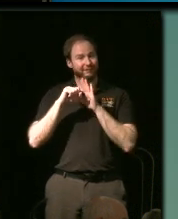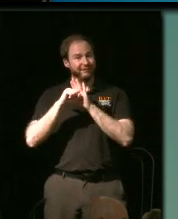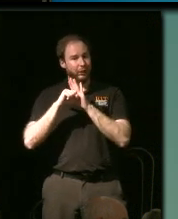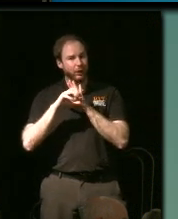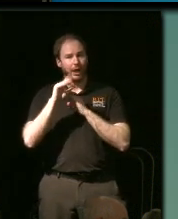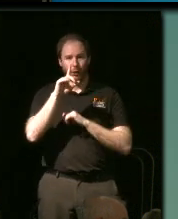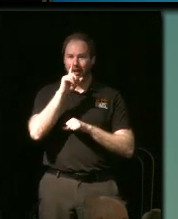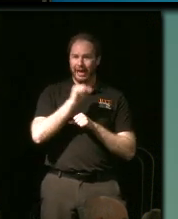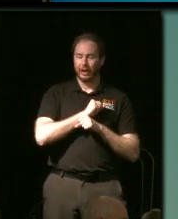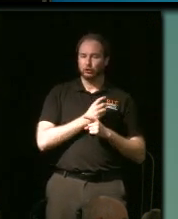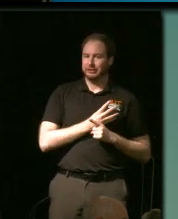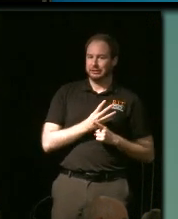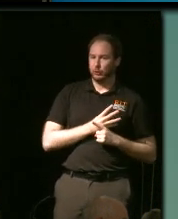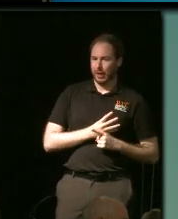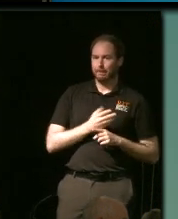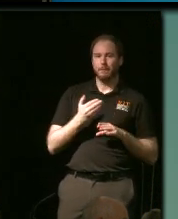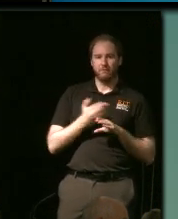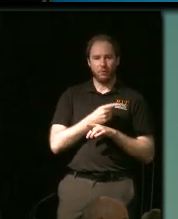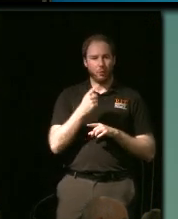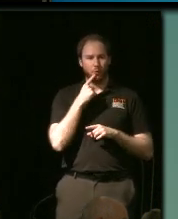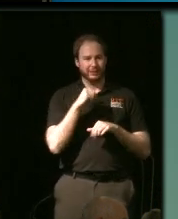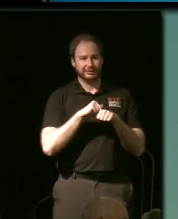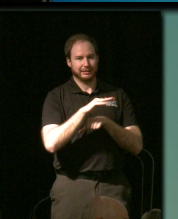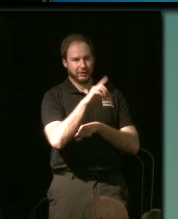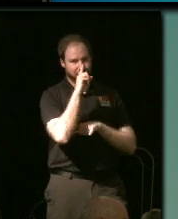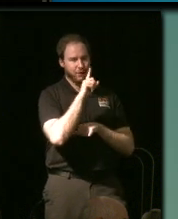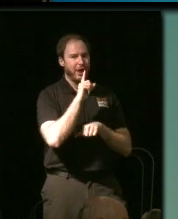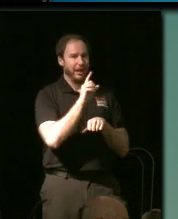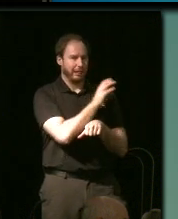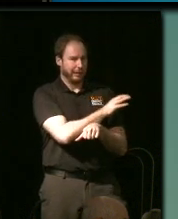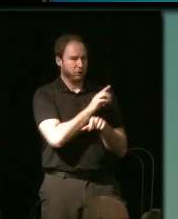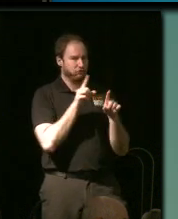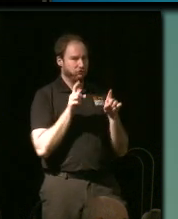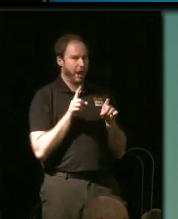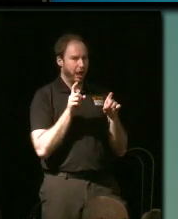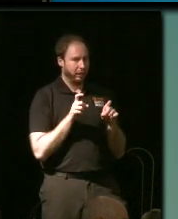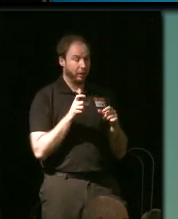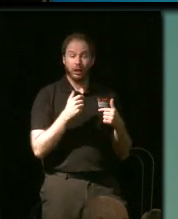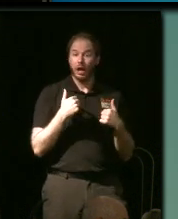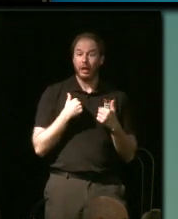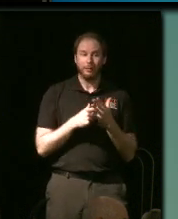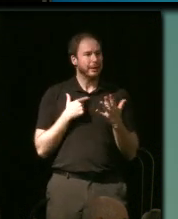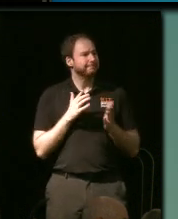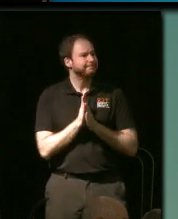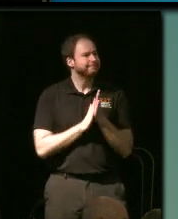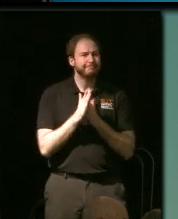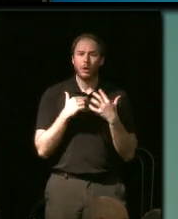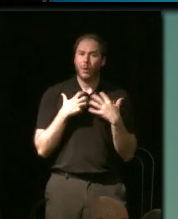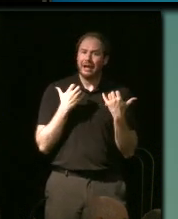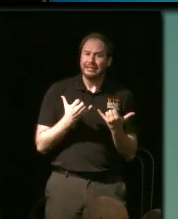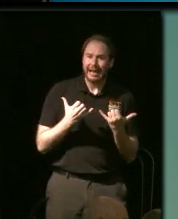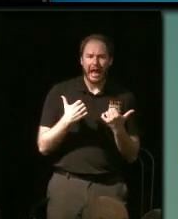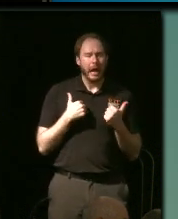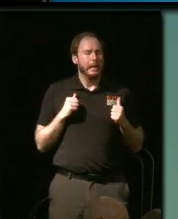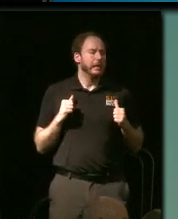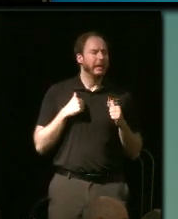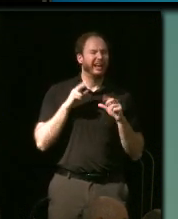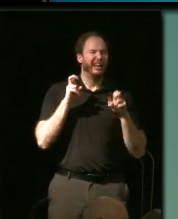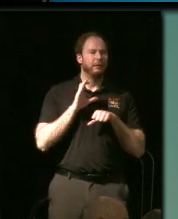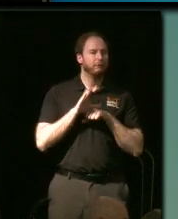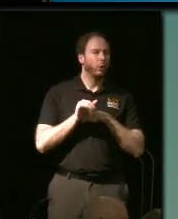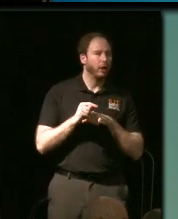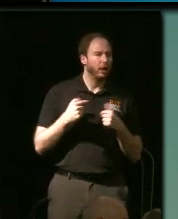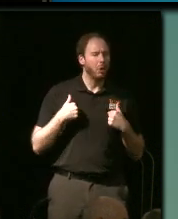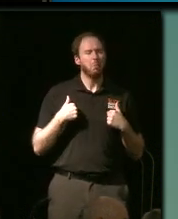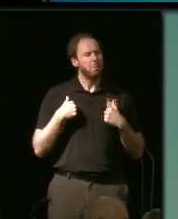before entering a clinical trial. And sometimes there's this urge, you want to get into trial, so you force it, right? Like, yeah,